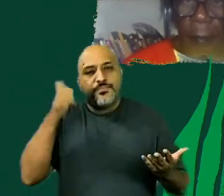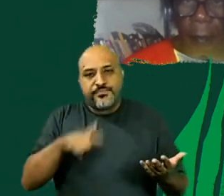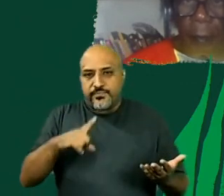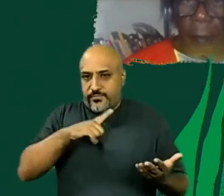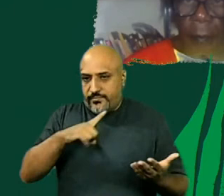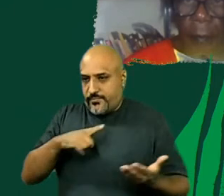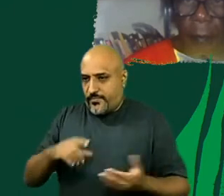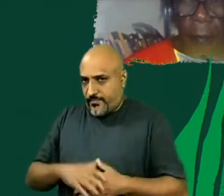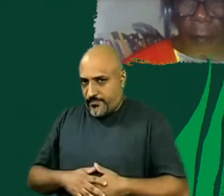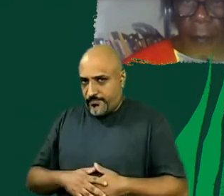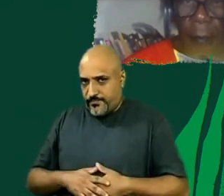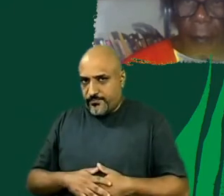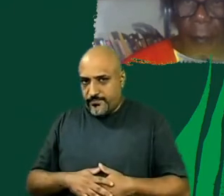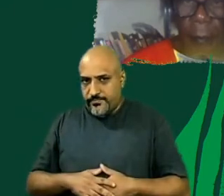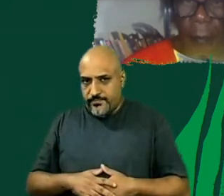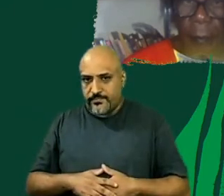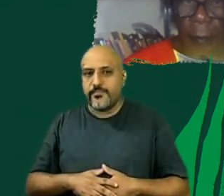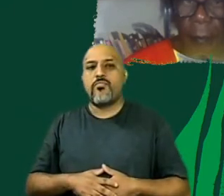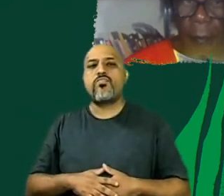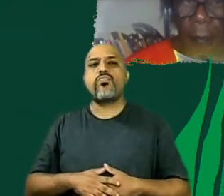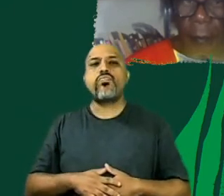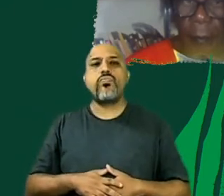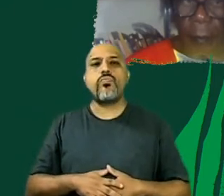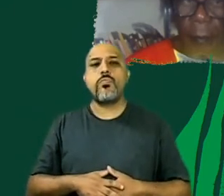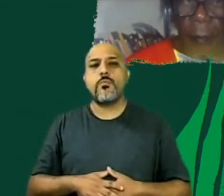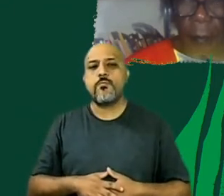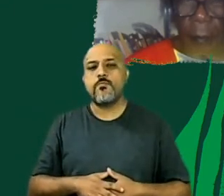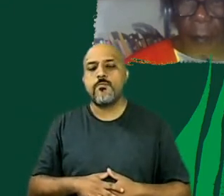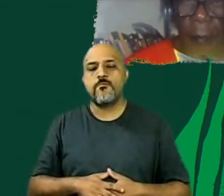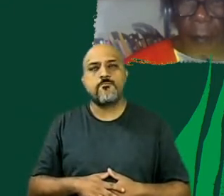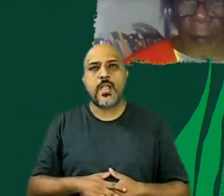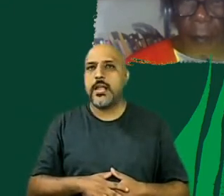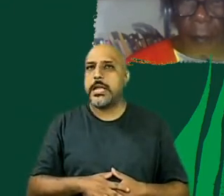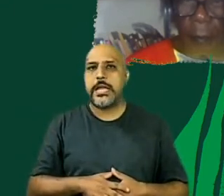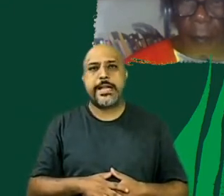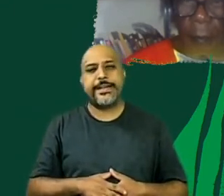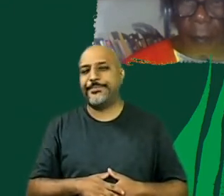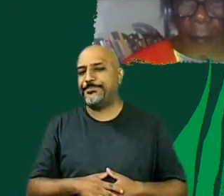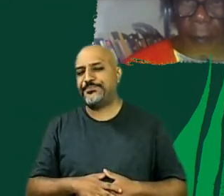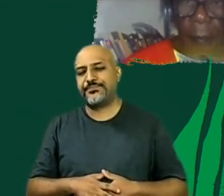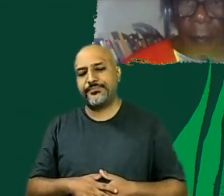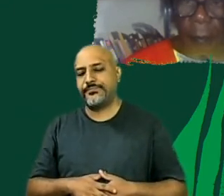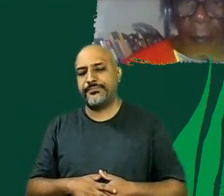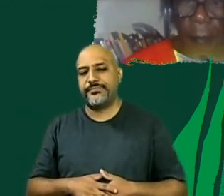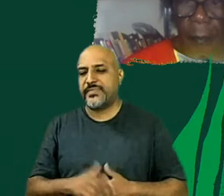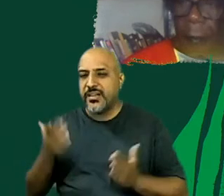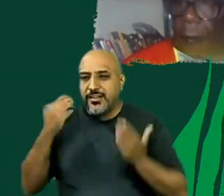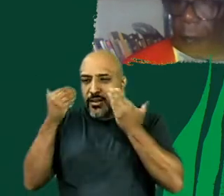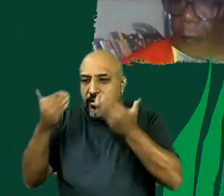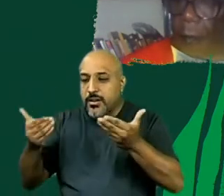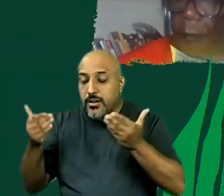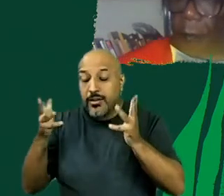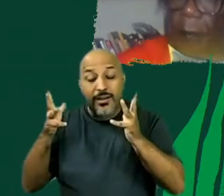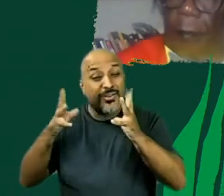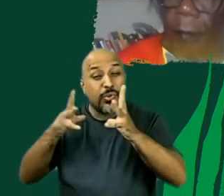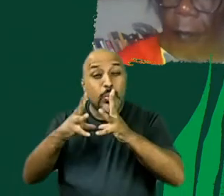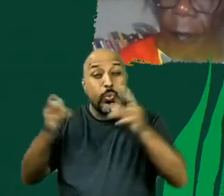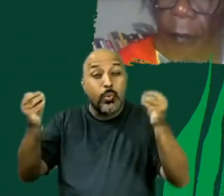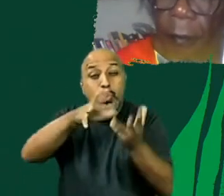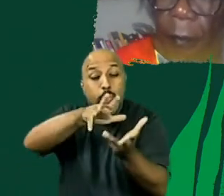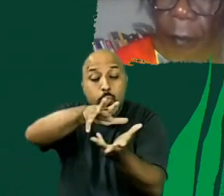know, apparent disintegration of the planet. So the people are homeless and they